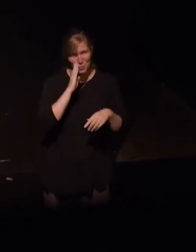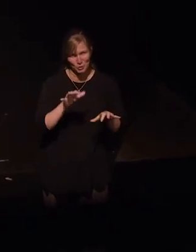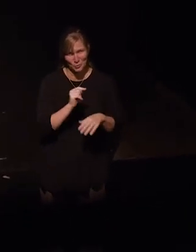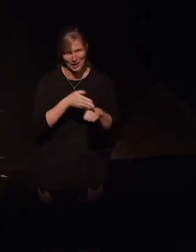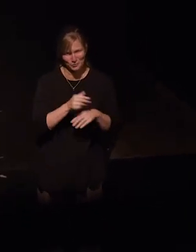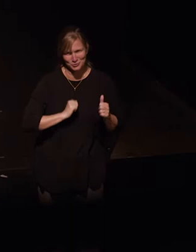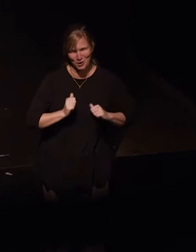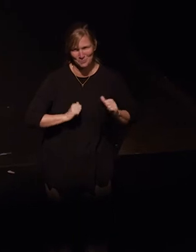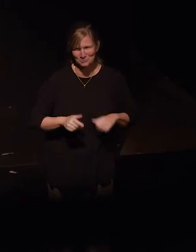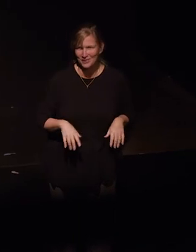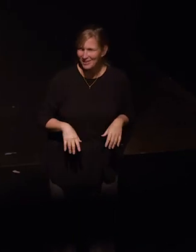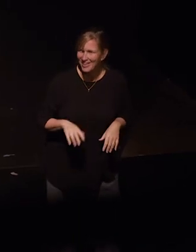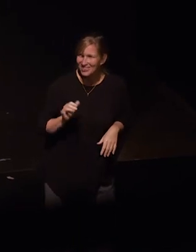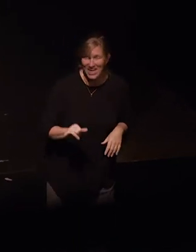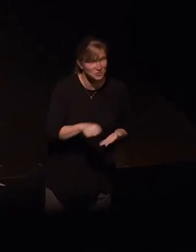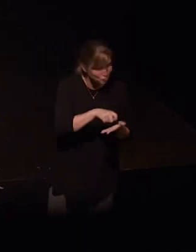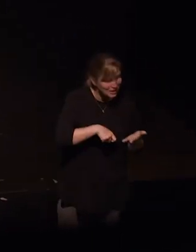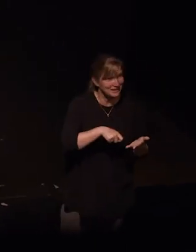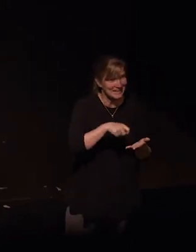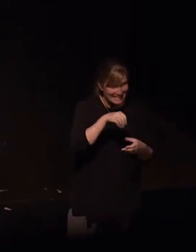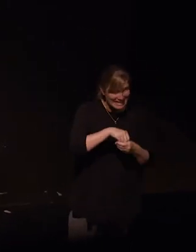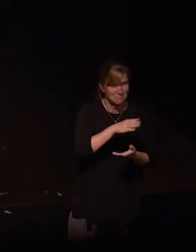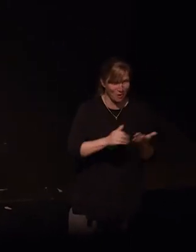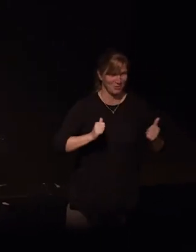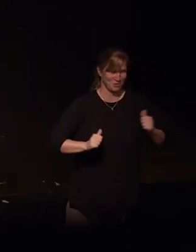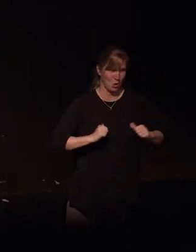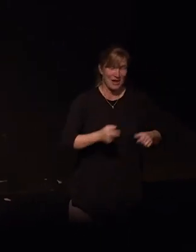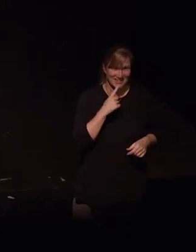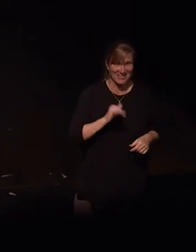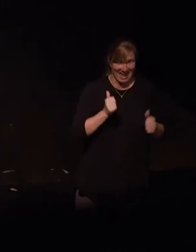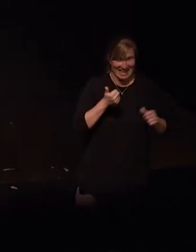That's a written part of the show. I say that at every single show.